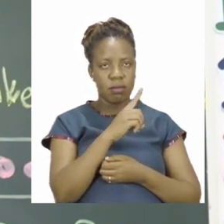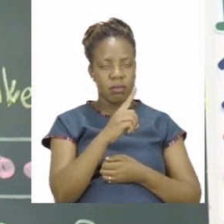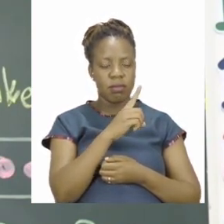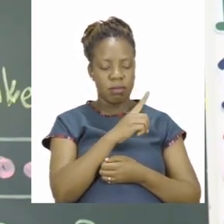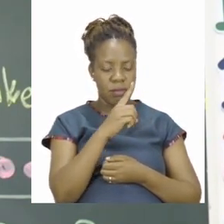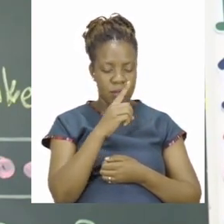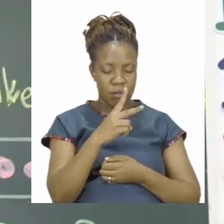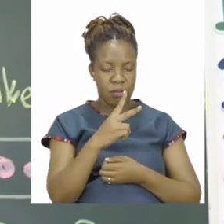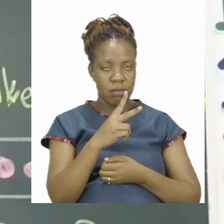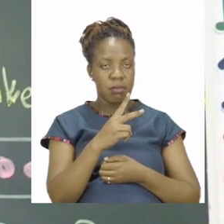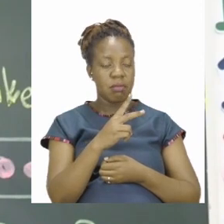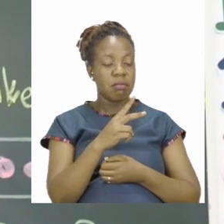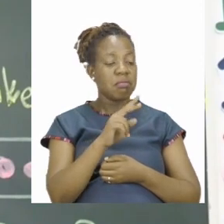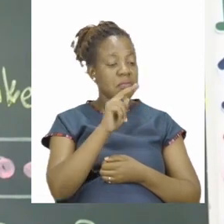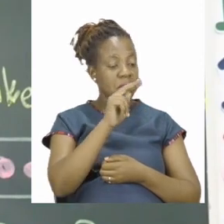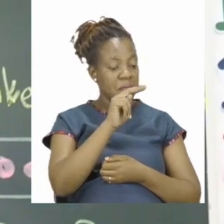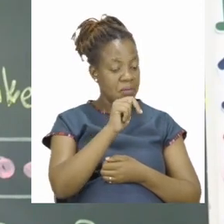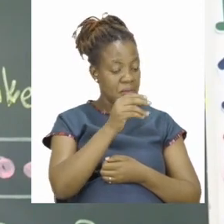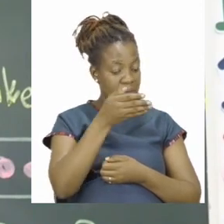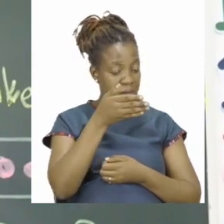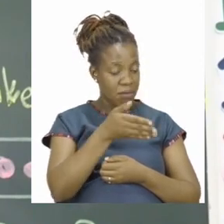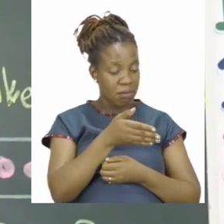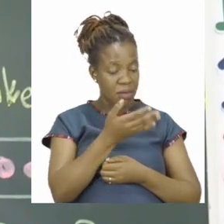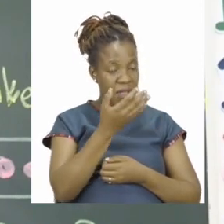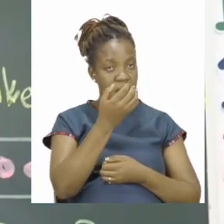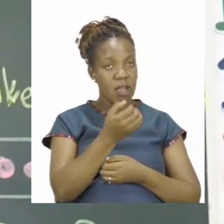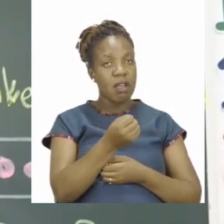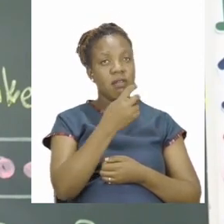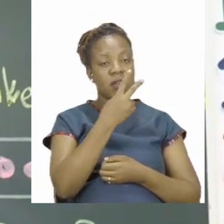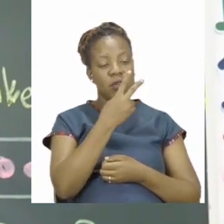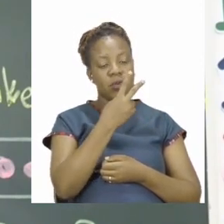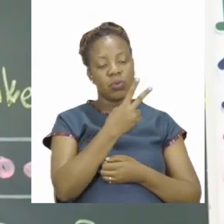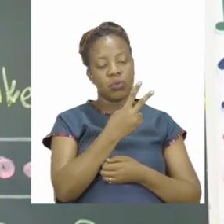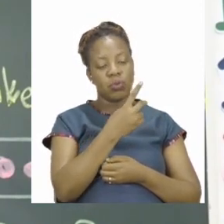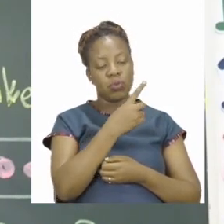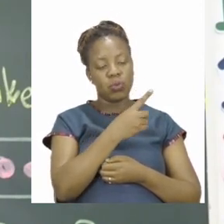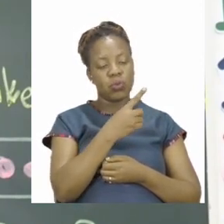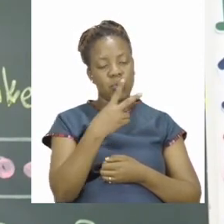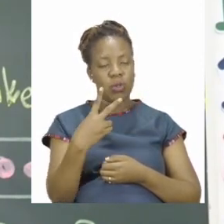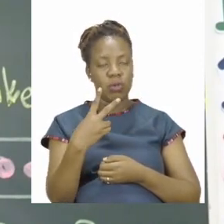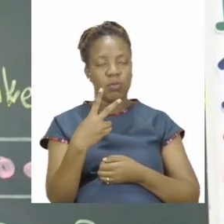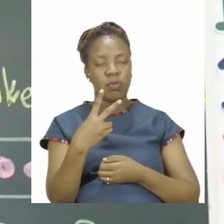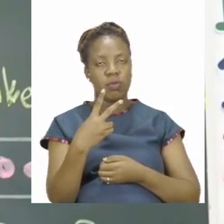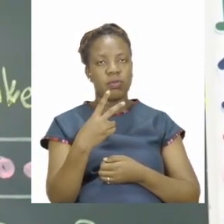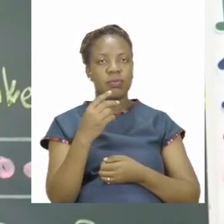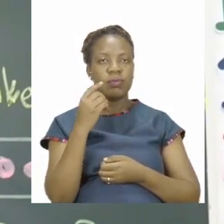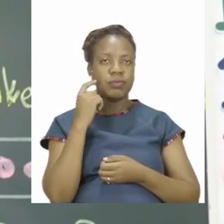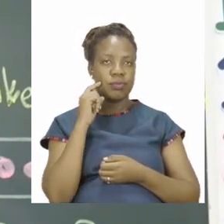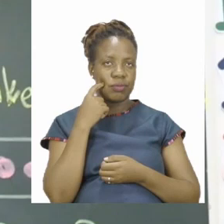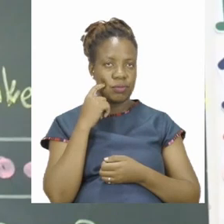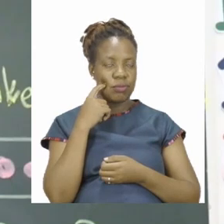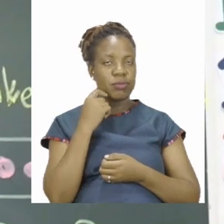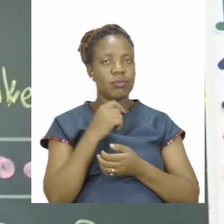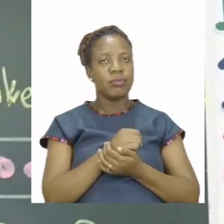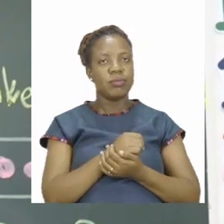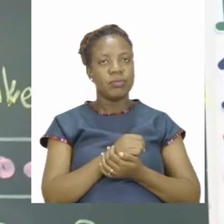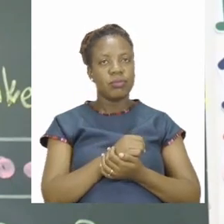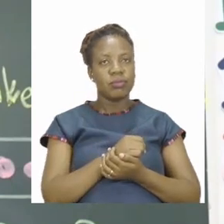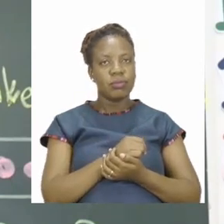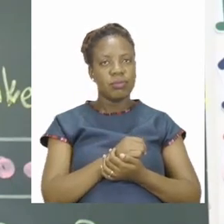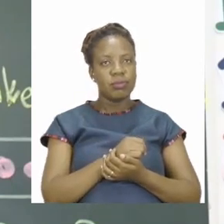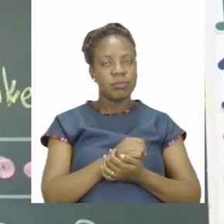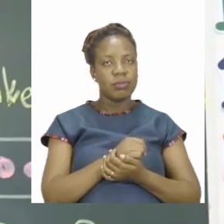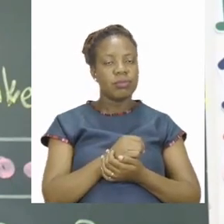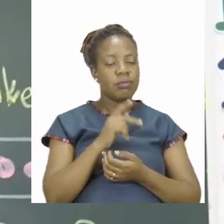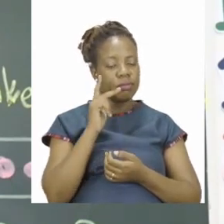12. Nathan seems to have 12 sweets. Now, in order for us to make sure it's correct, we also need to